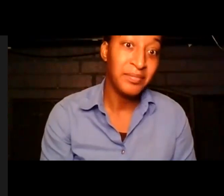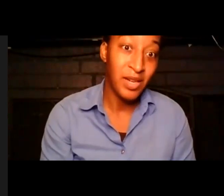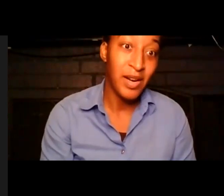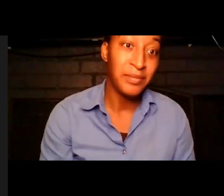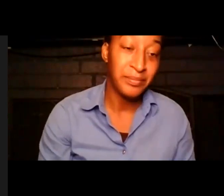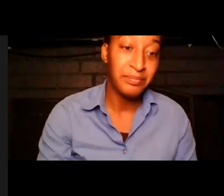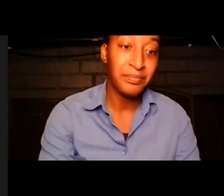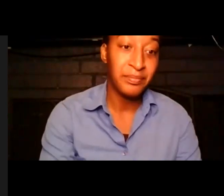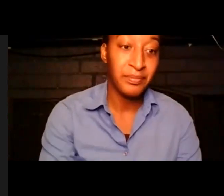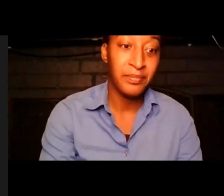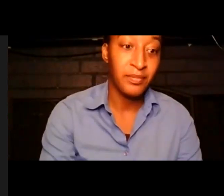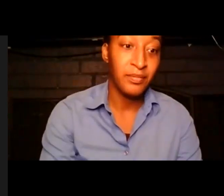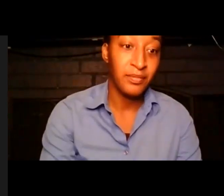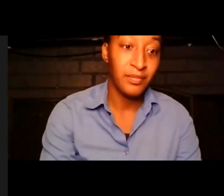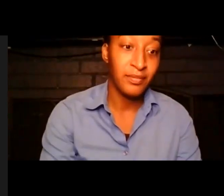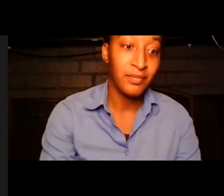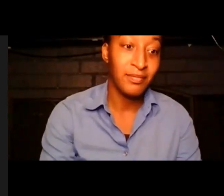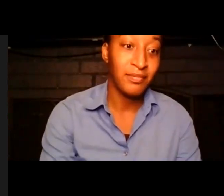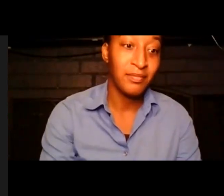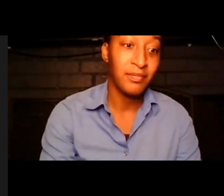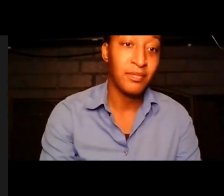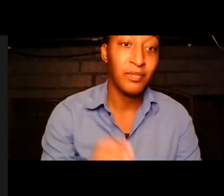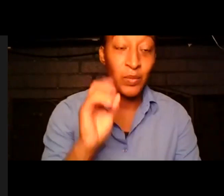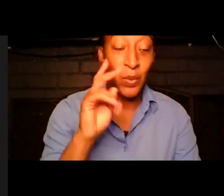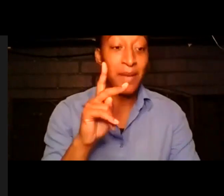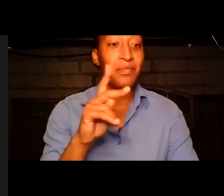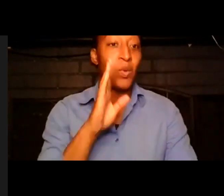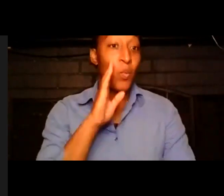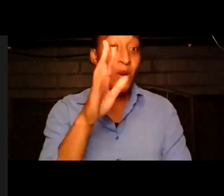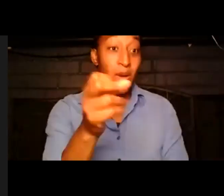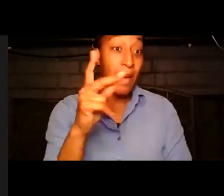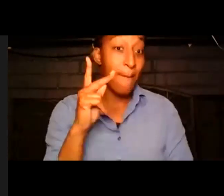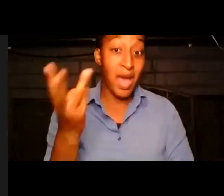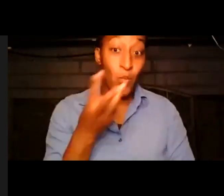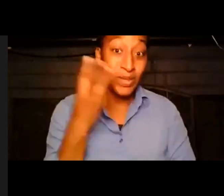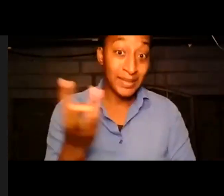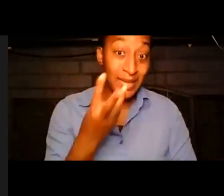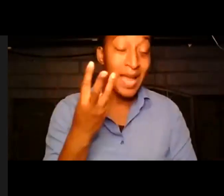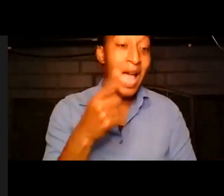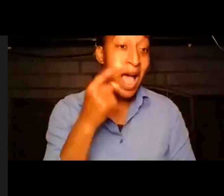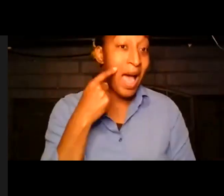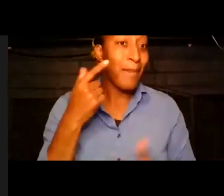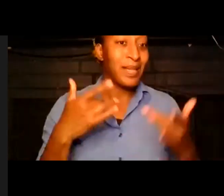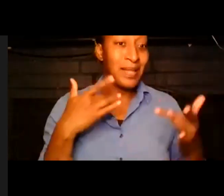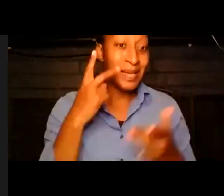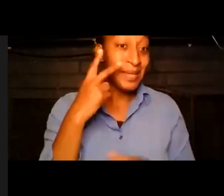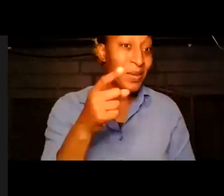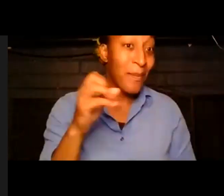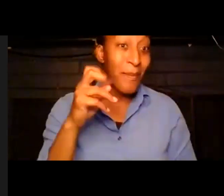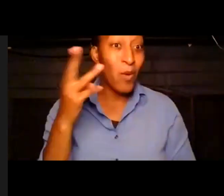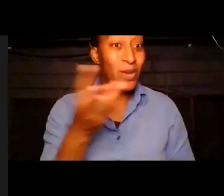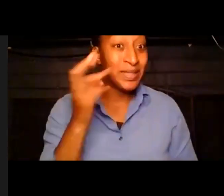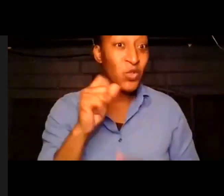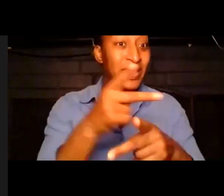Yeah, you're right. Yeah. Okay. So we'll be back here on Wednesday. I look forward to seeing you back here on Wednesday. Y'all take care.